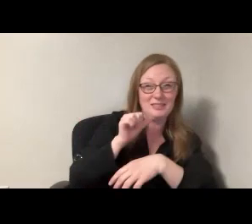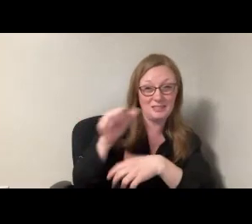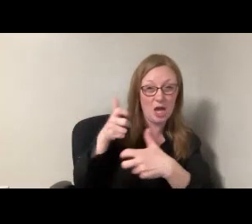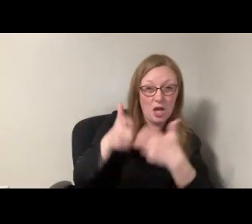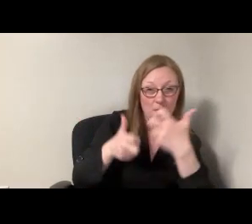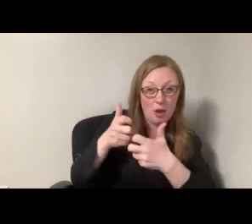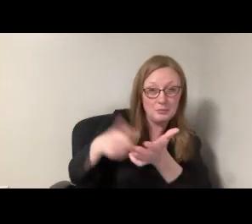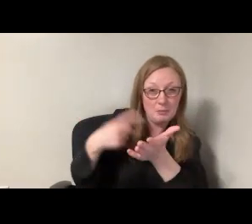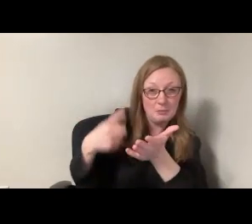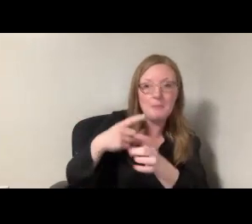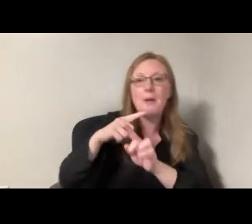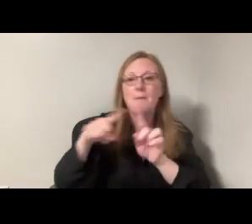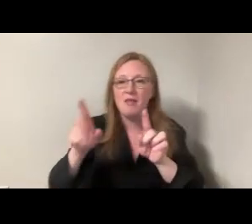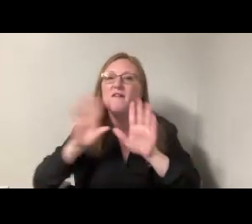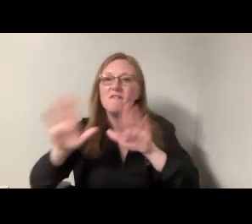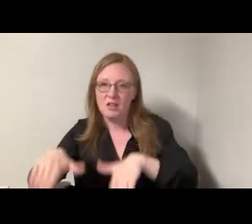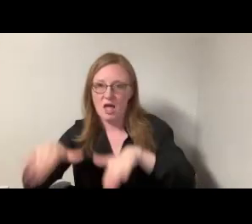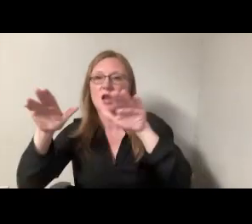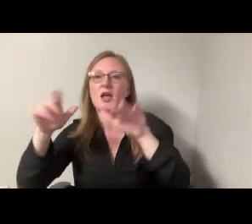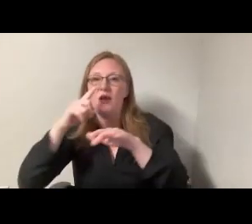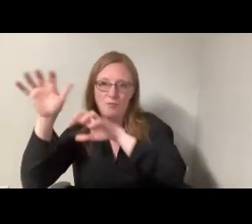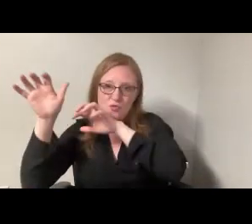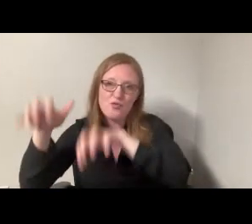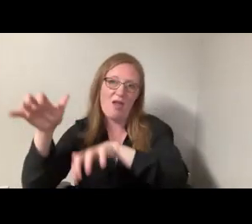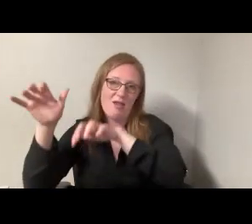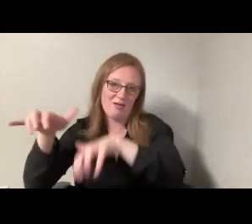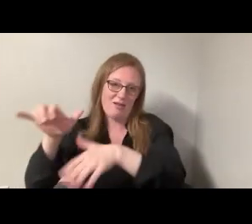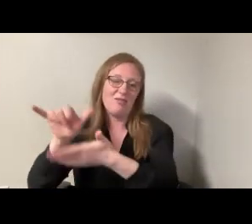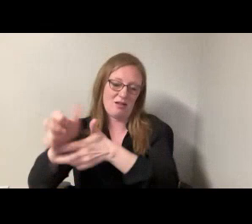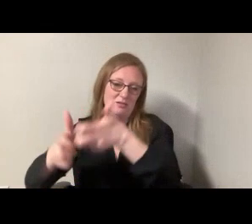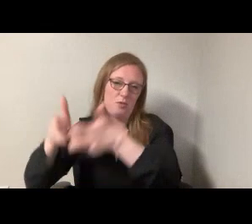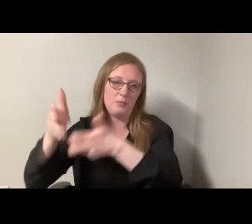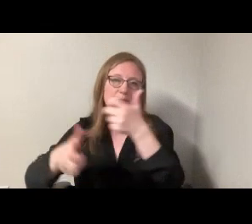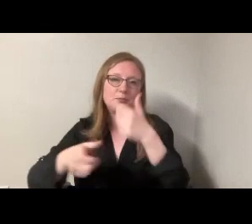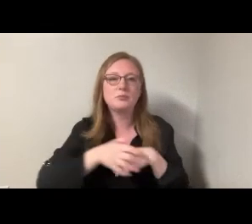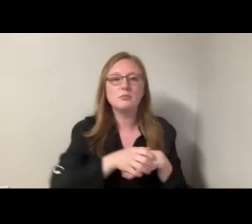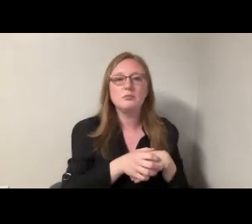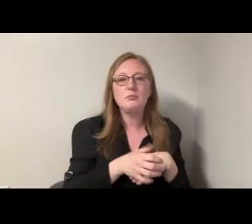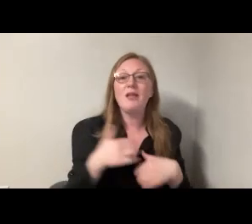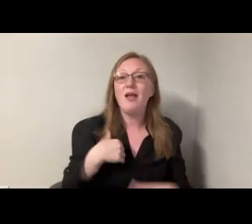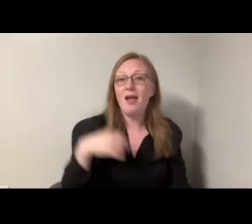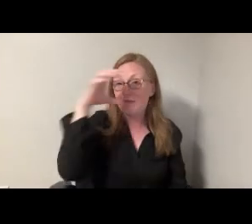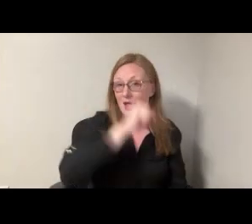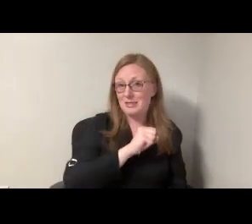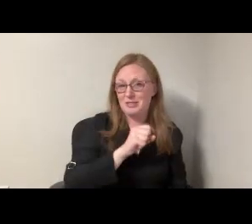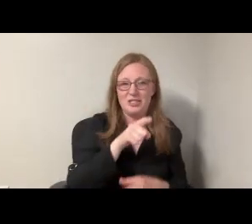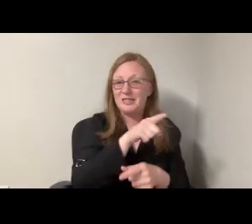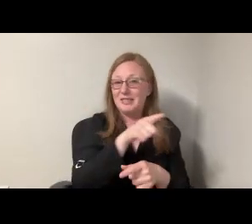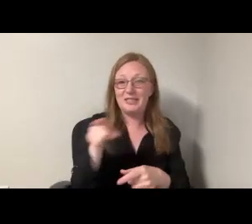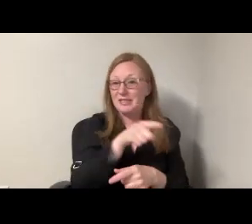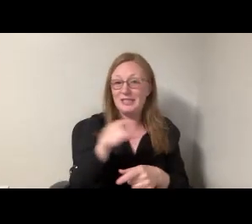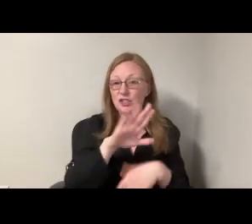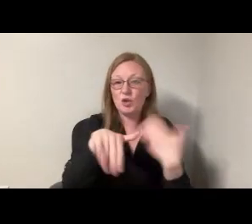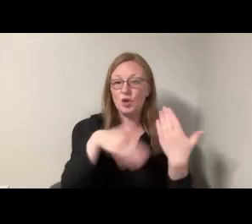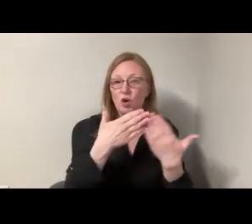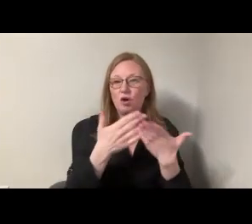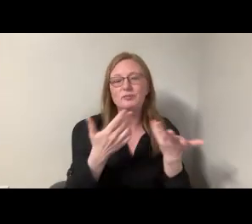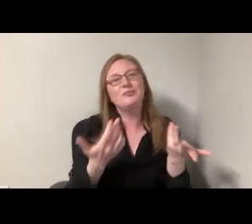do. And we've got some estimates here, and these are all crude. This is